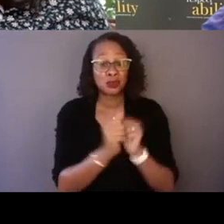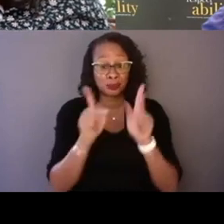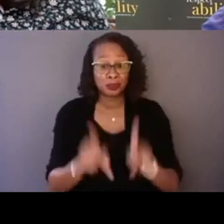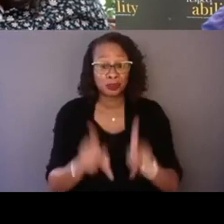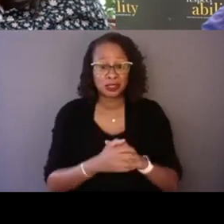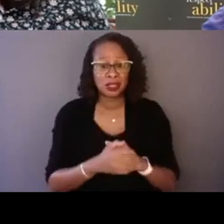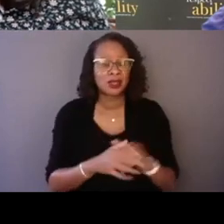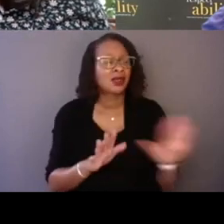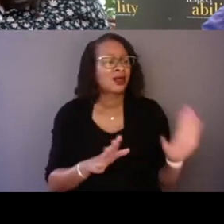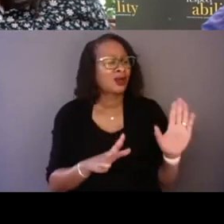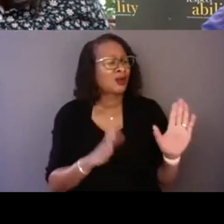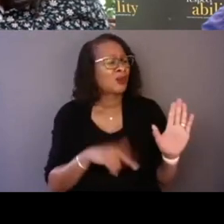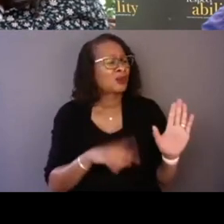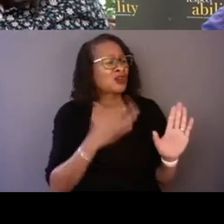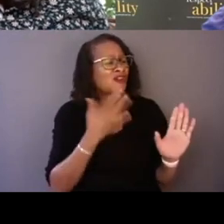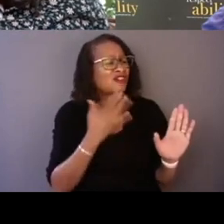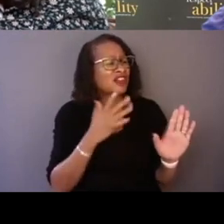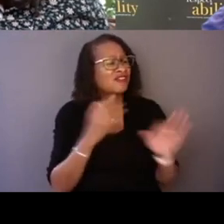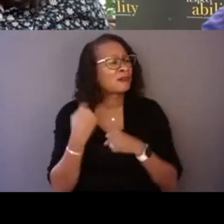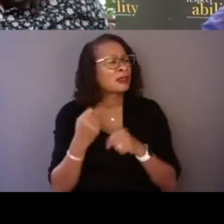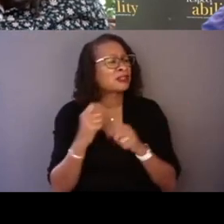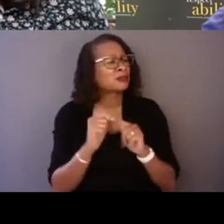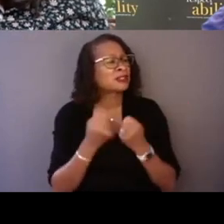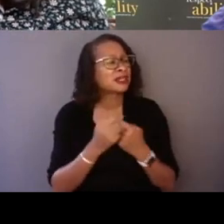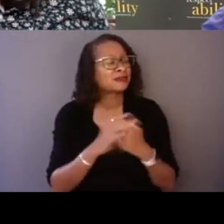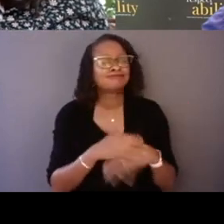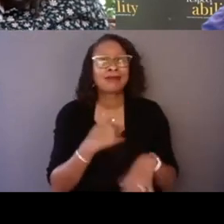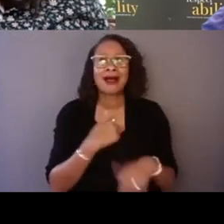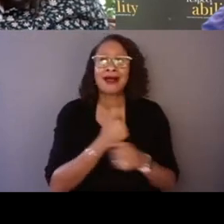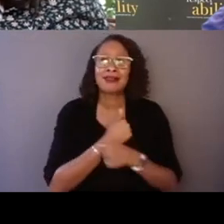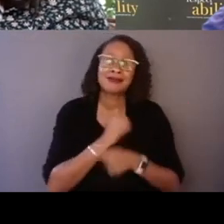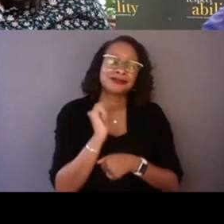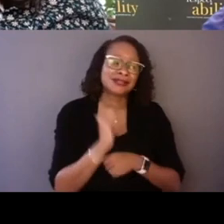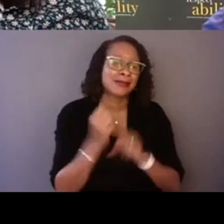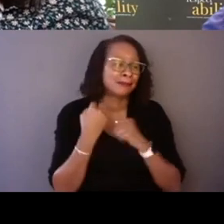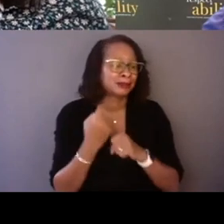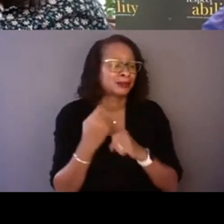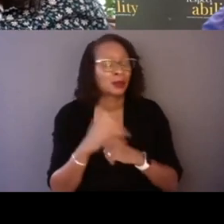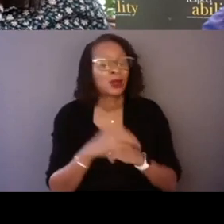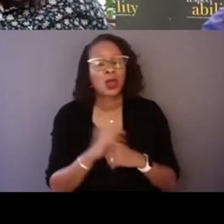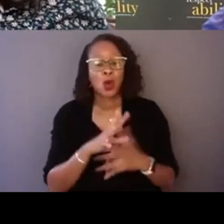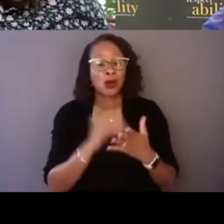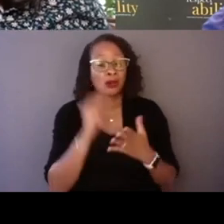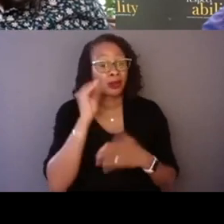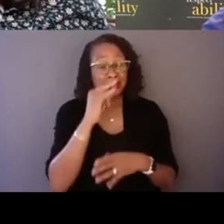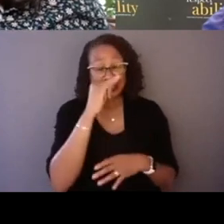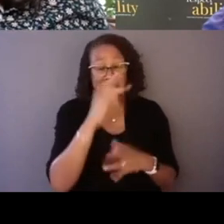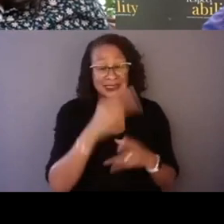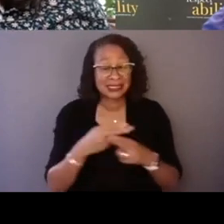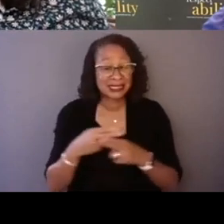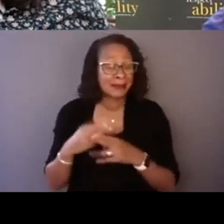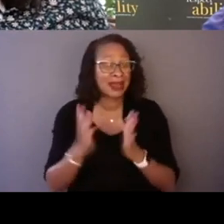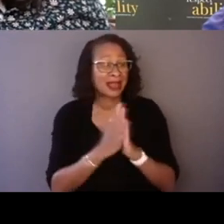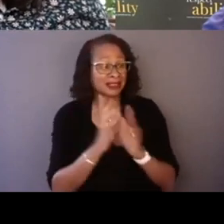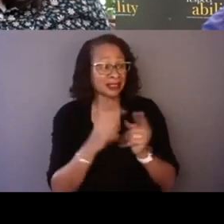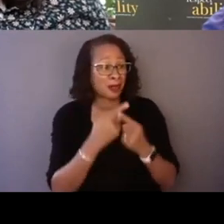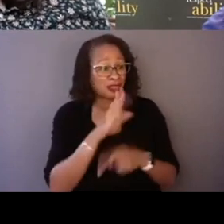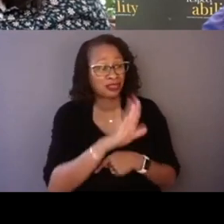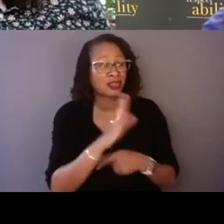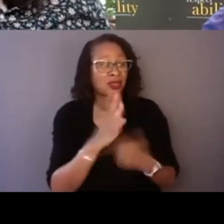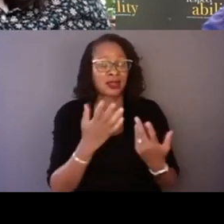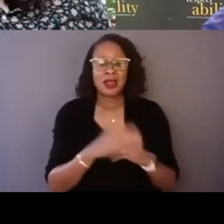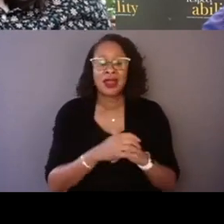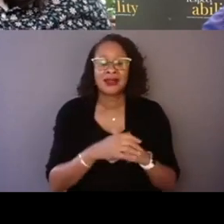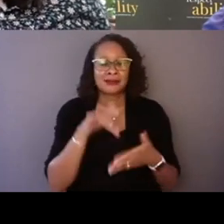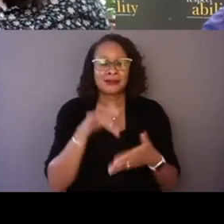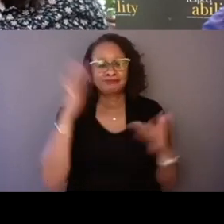your favorite baseball team? Oh, I love baseball too. Or learning their kids' names and asking about their ballet